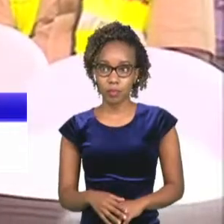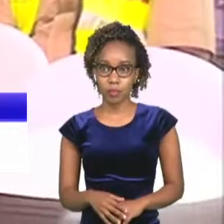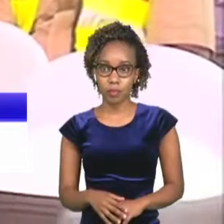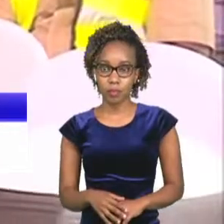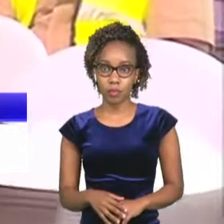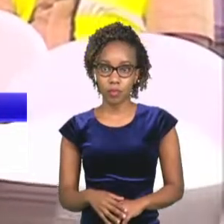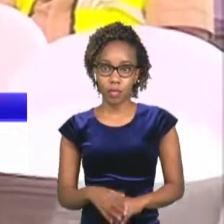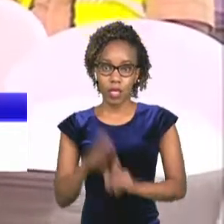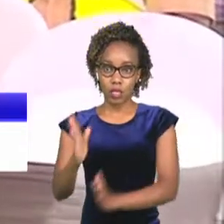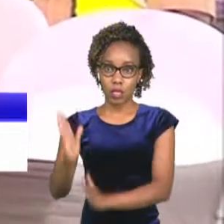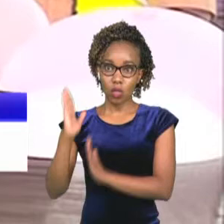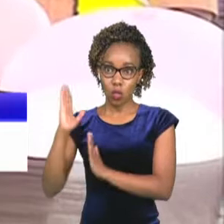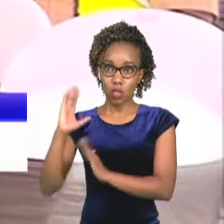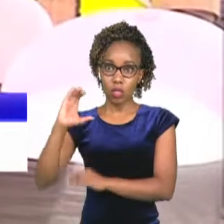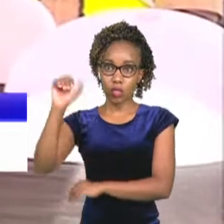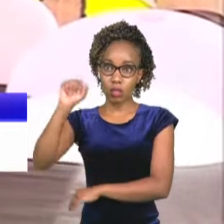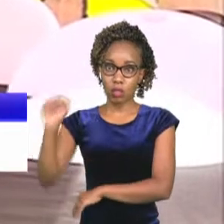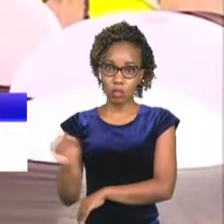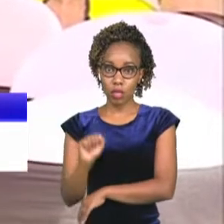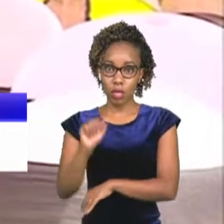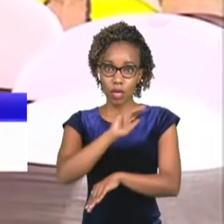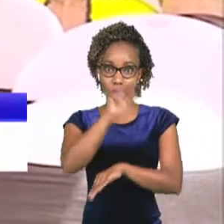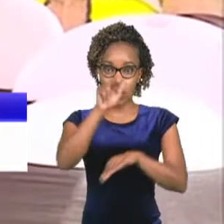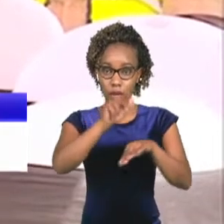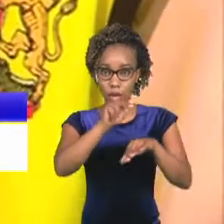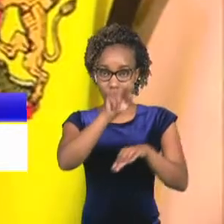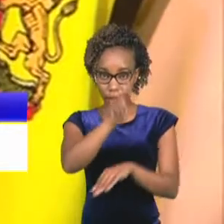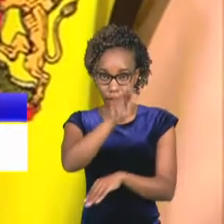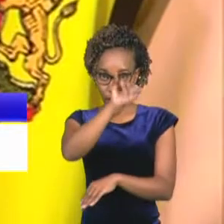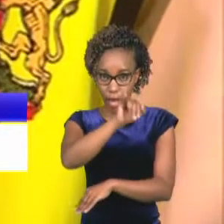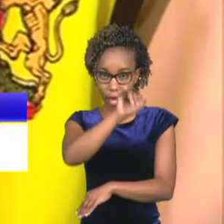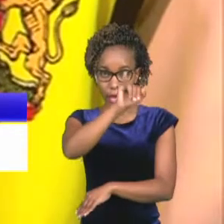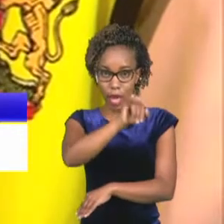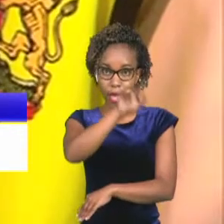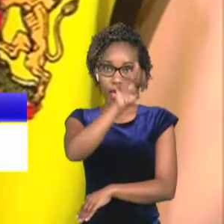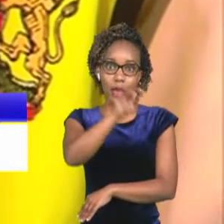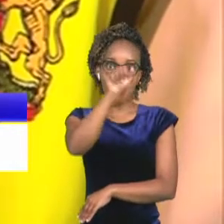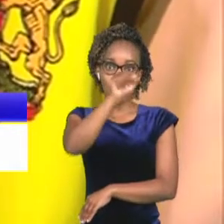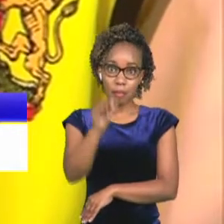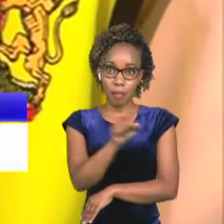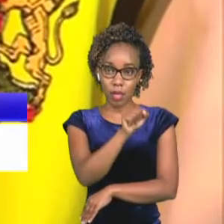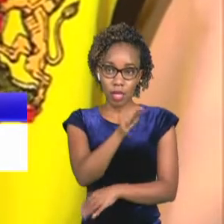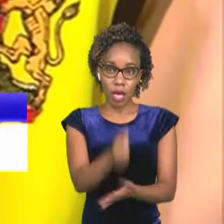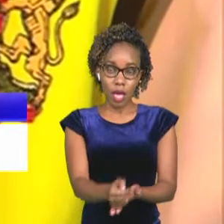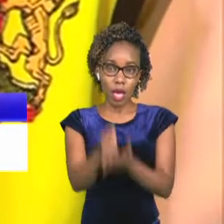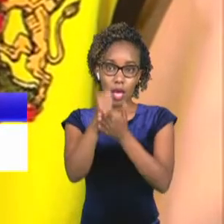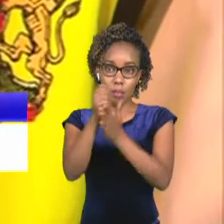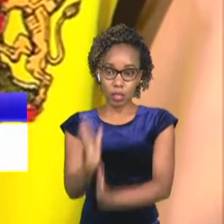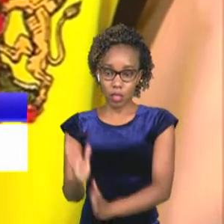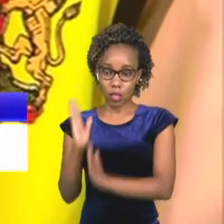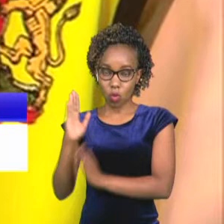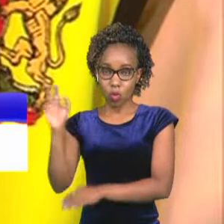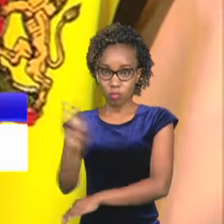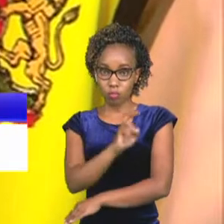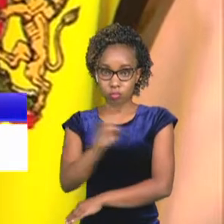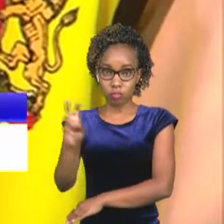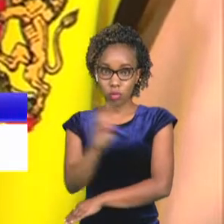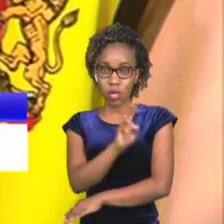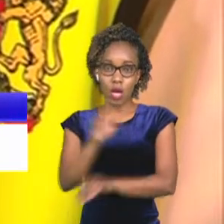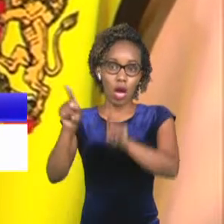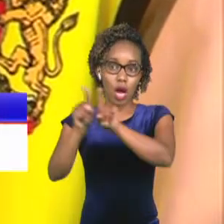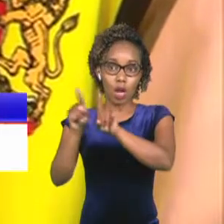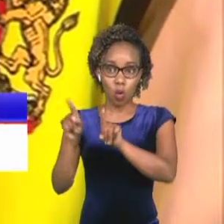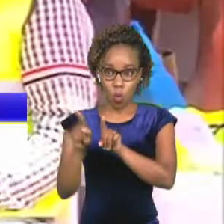The Interior Ministry asserted that the National Integrated Identity Management System will help in security surveillance and response